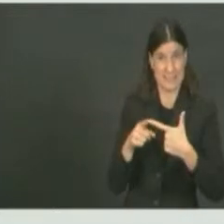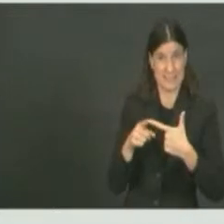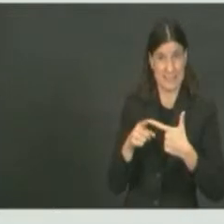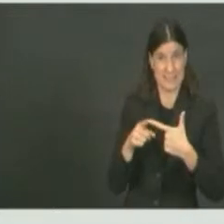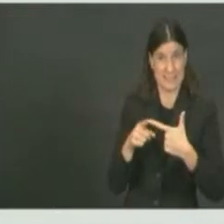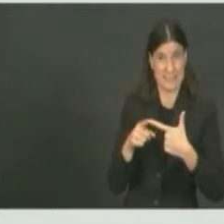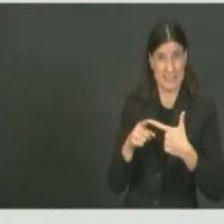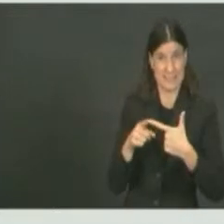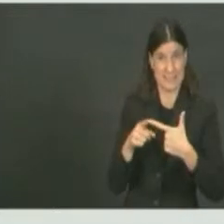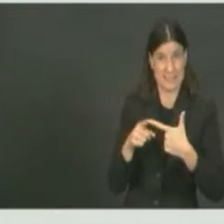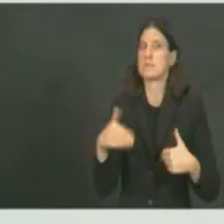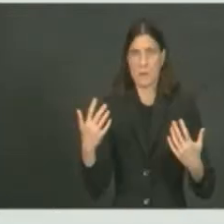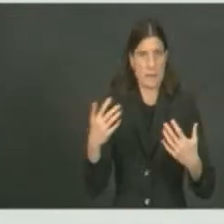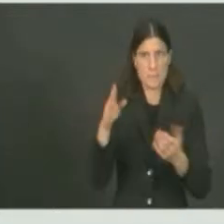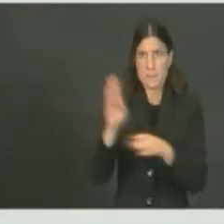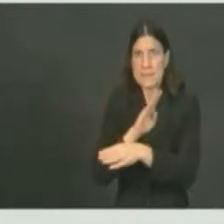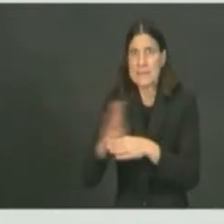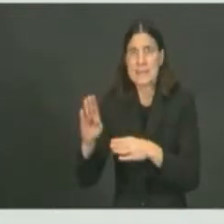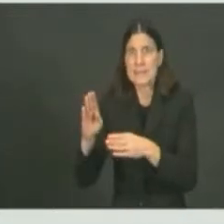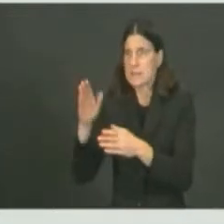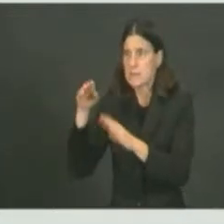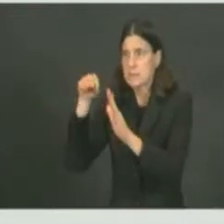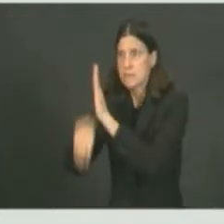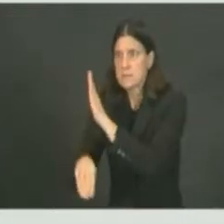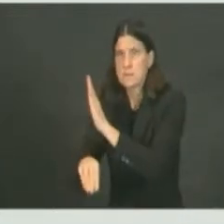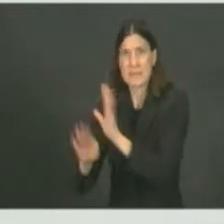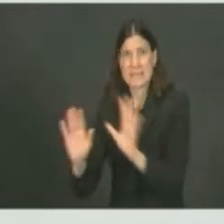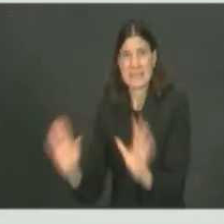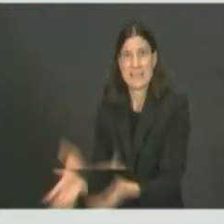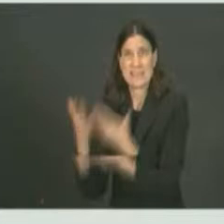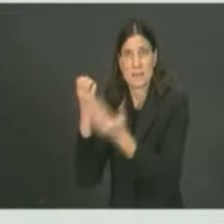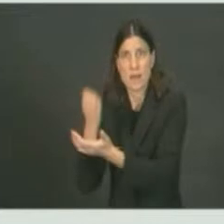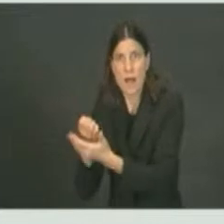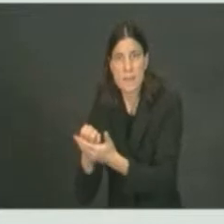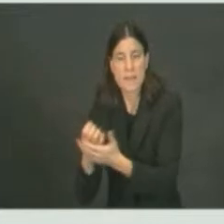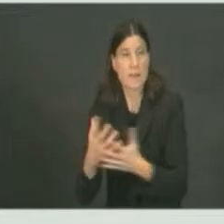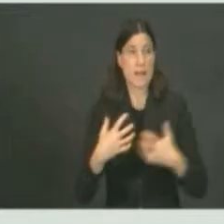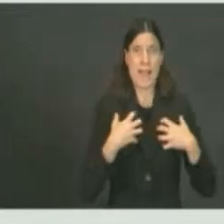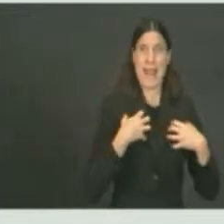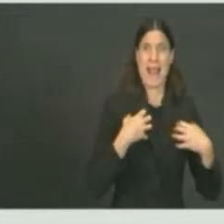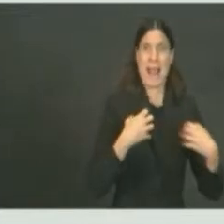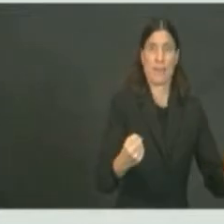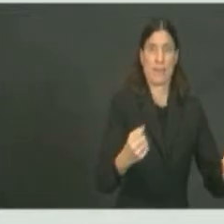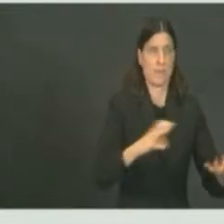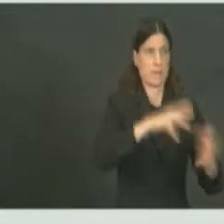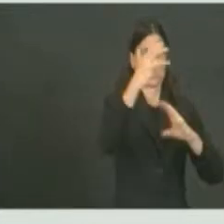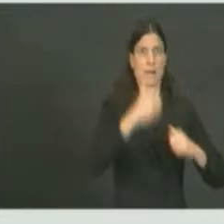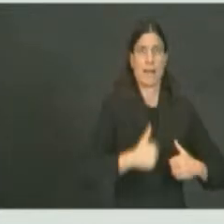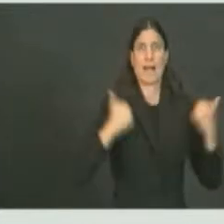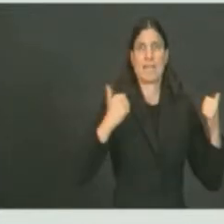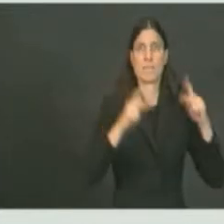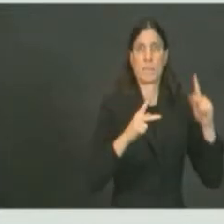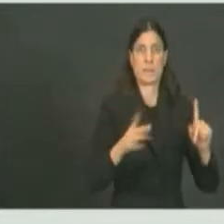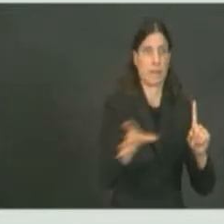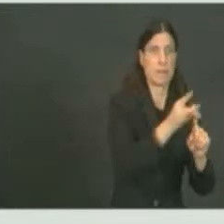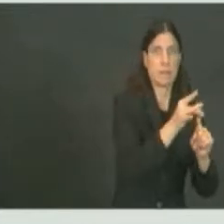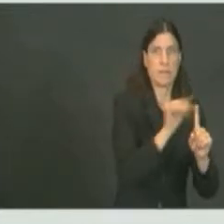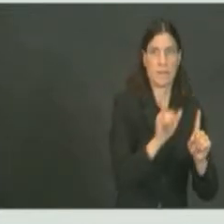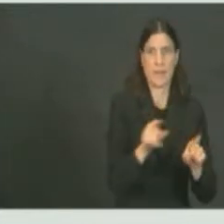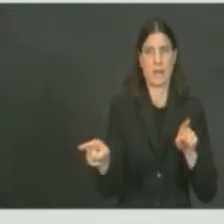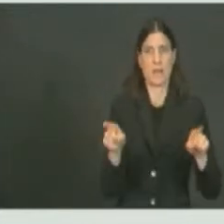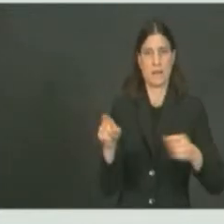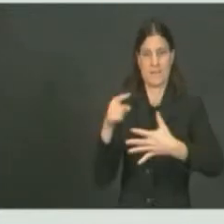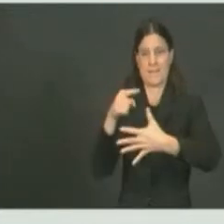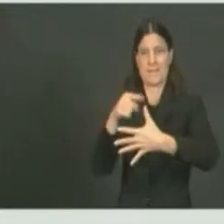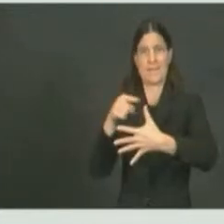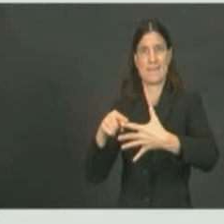time. An economic crisis that has put tens of thousands of Rhode Islanders out of work and small